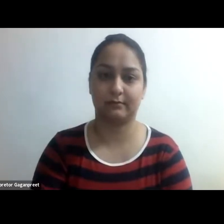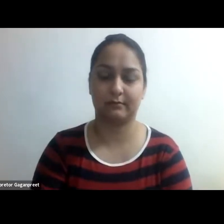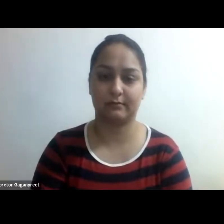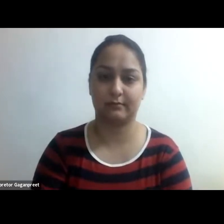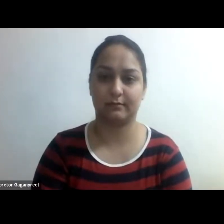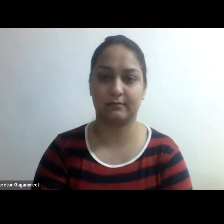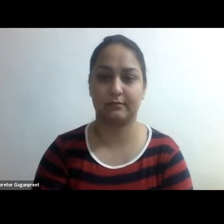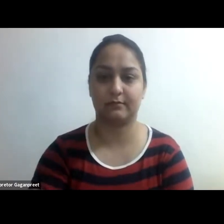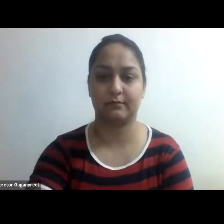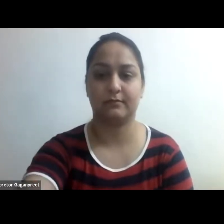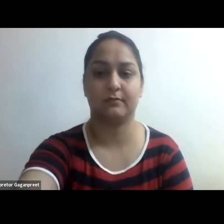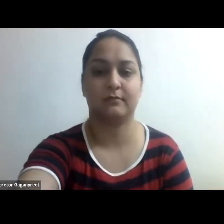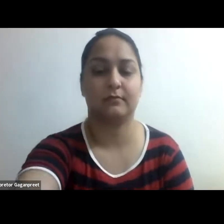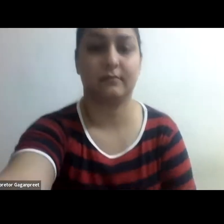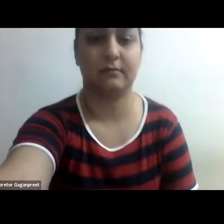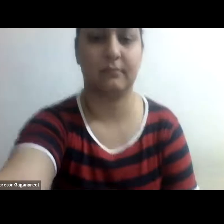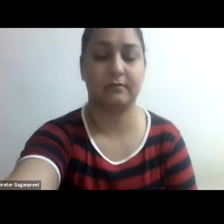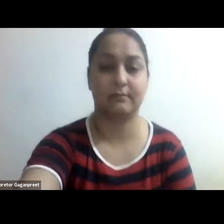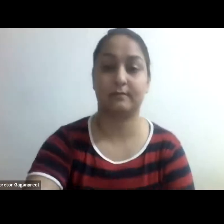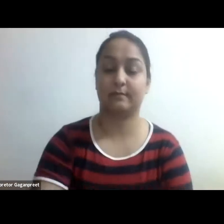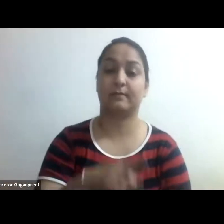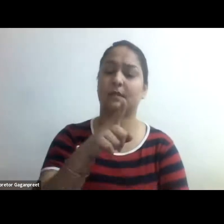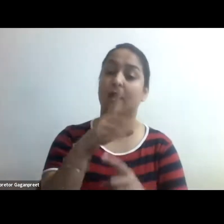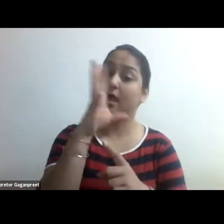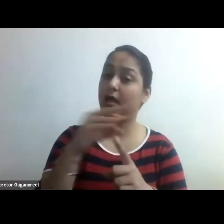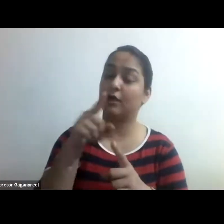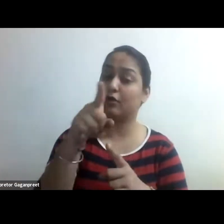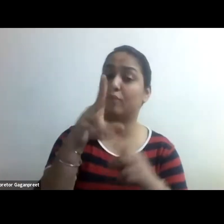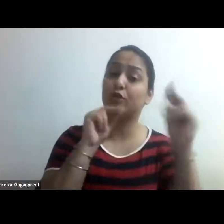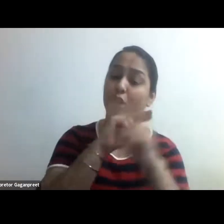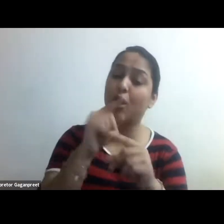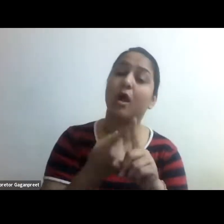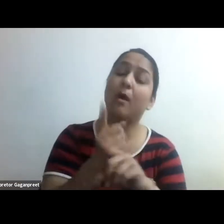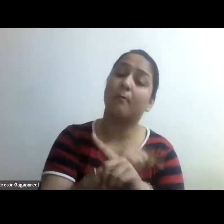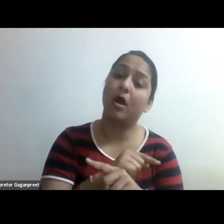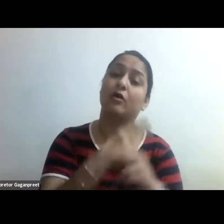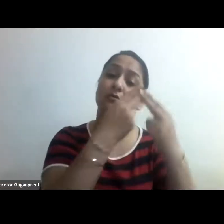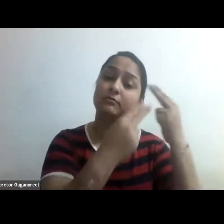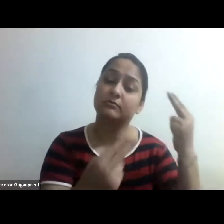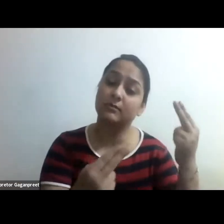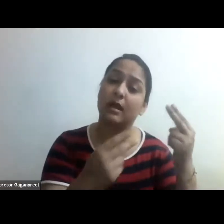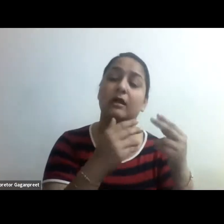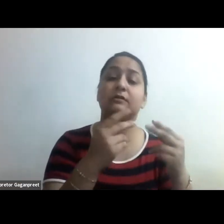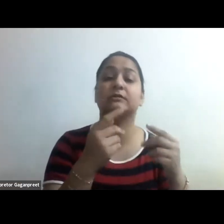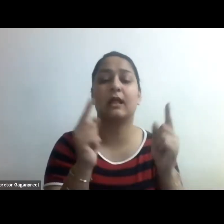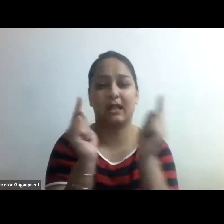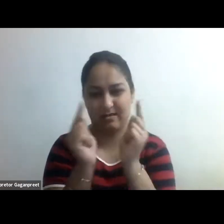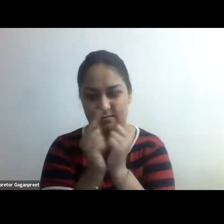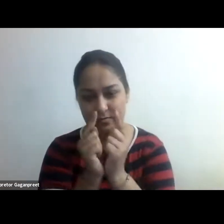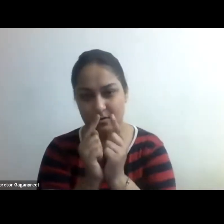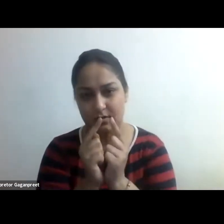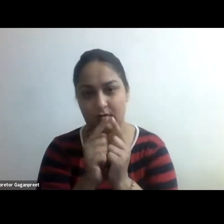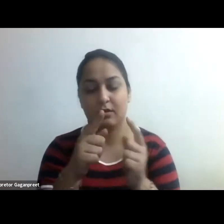Um, Yeah. Mustafa, would you also like to talk about the essay a little bit? Although we were supposed to talk about it beforehand because of